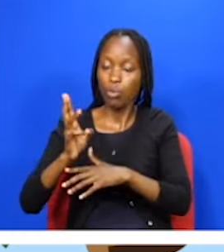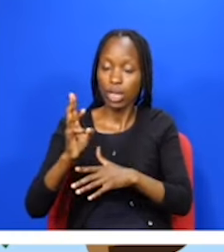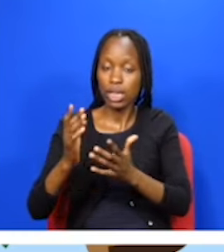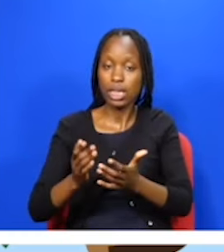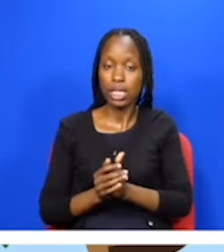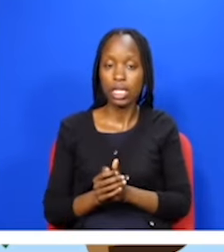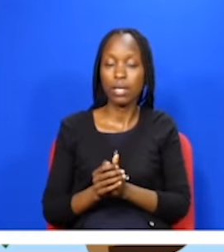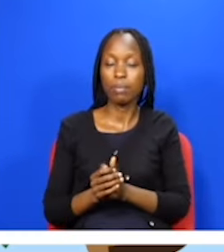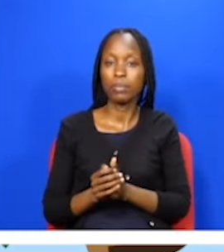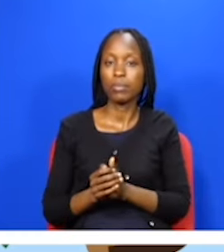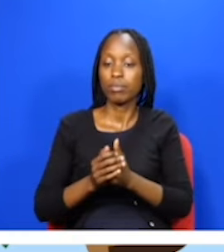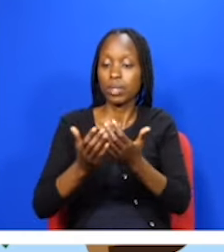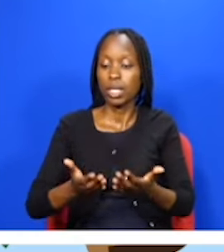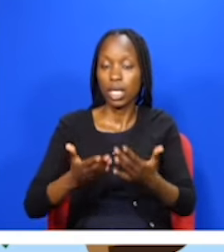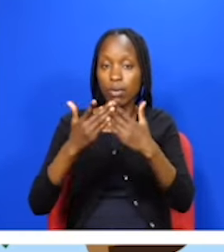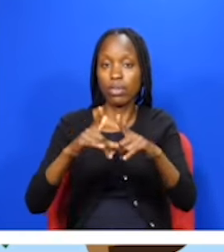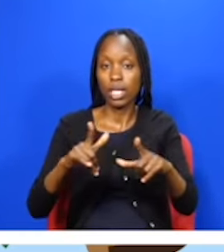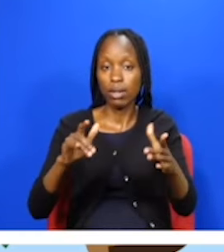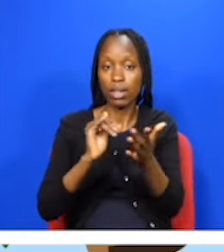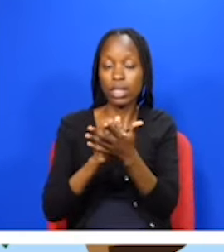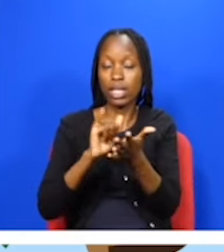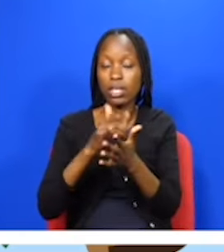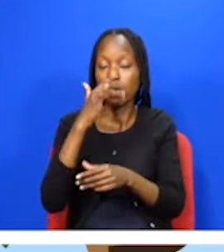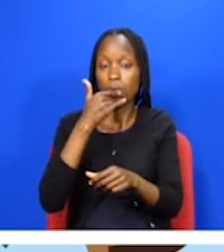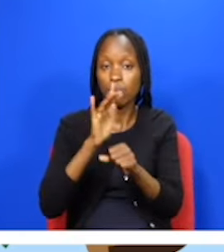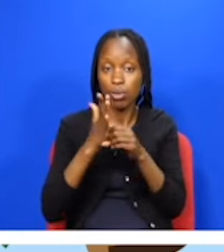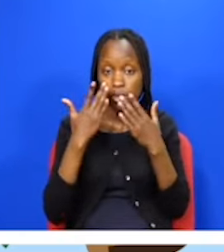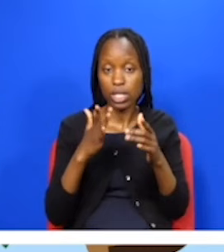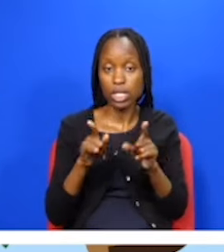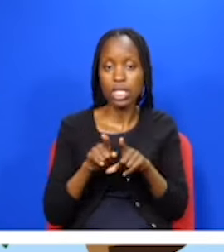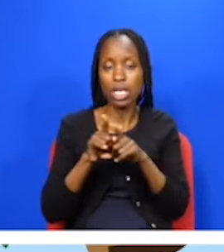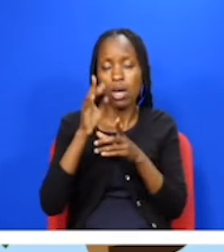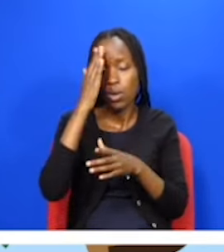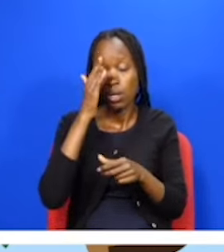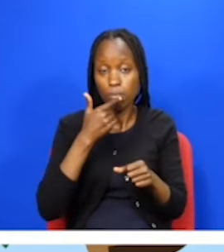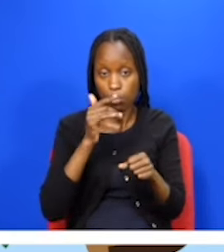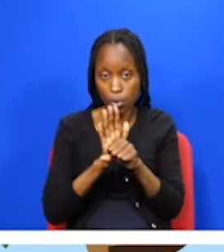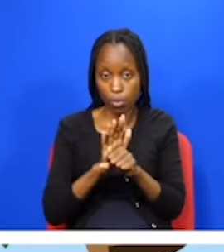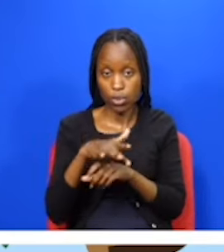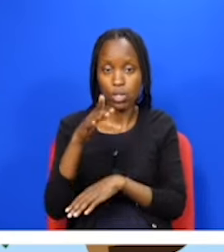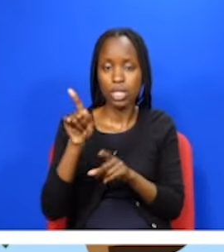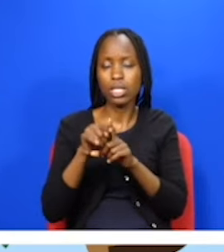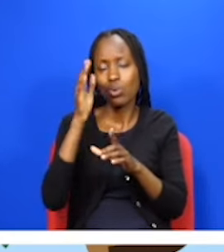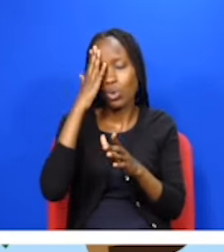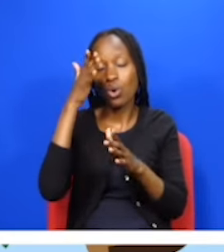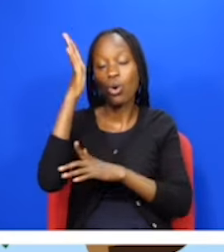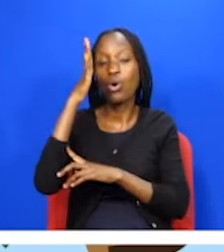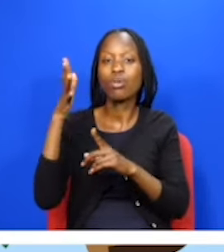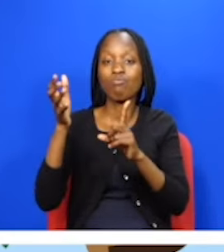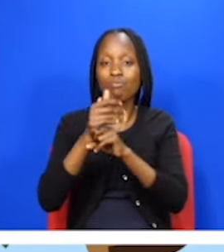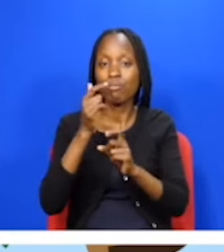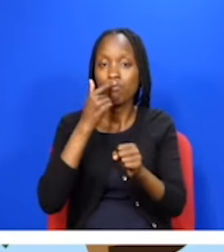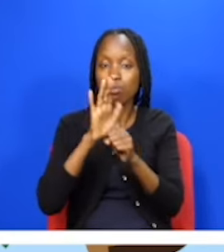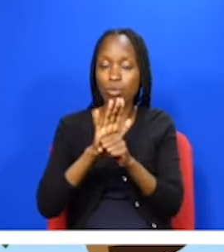the land of the promise. We learned about the promise, and we learned that God keeps the promise. He keeps